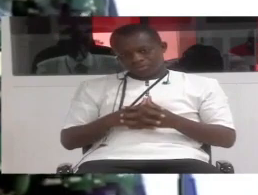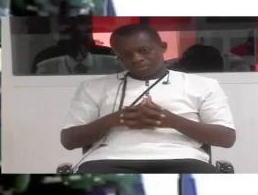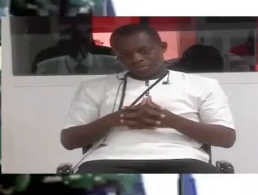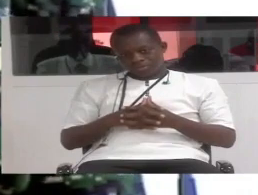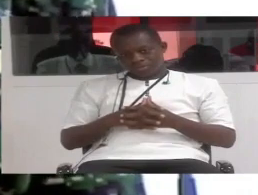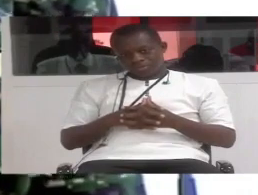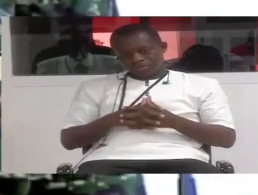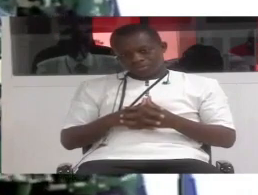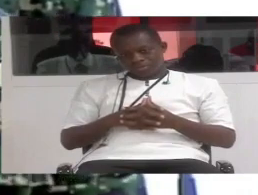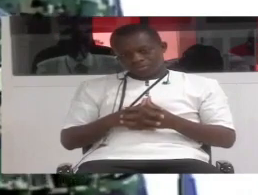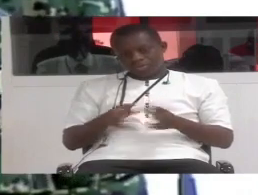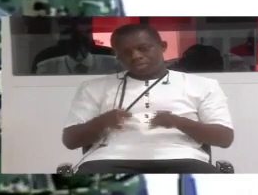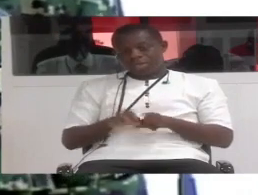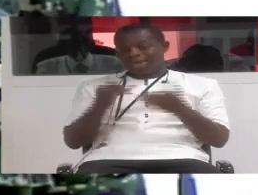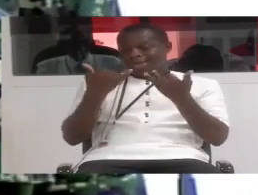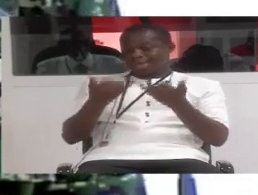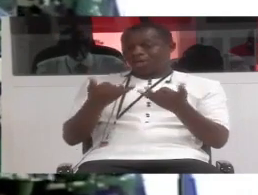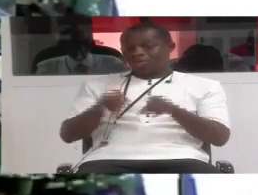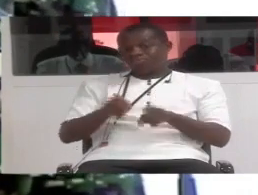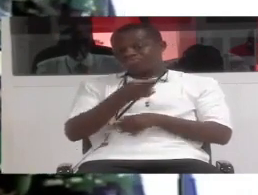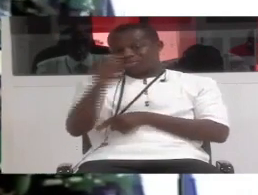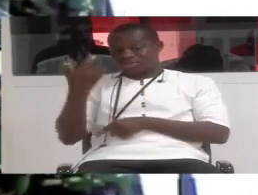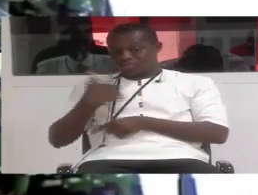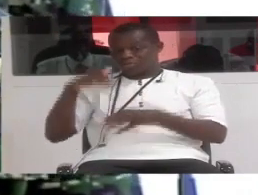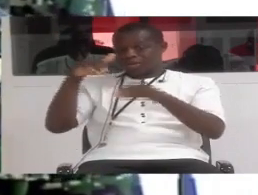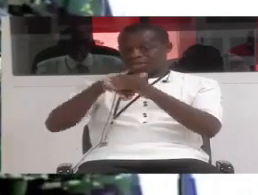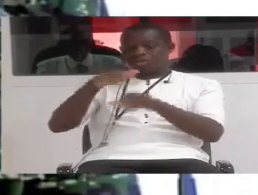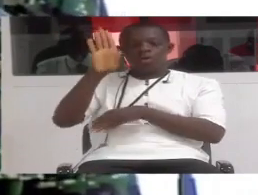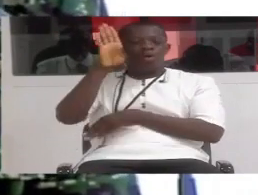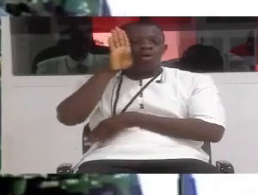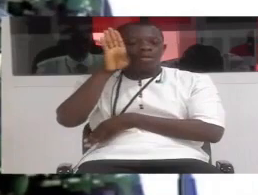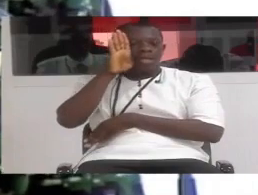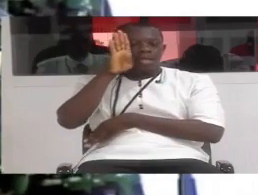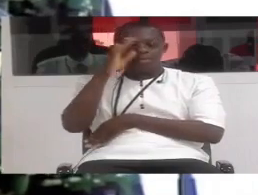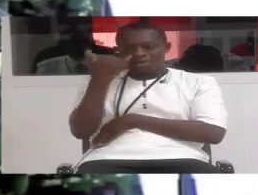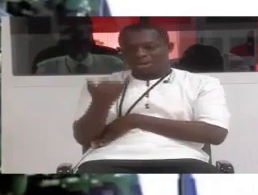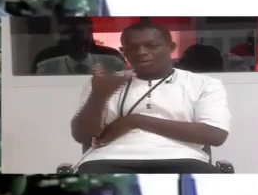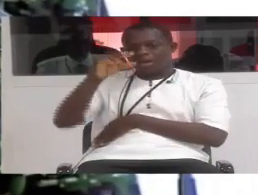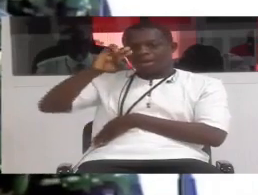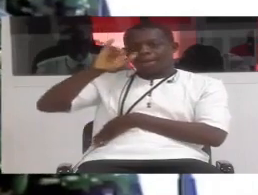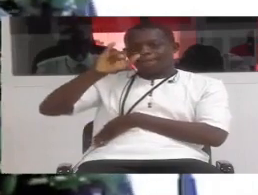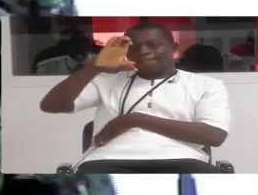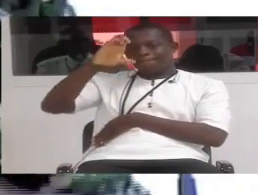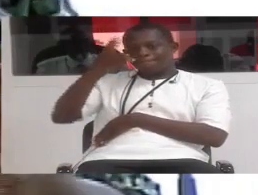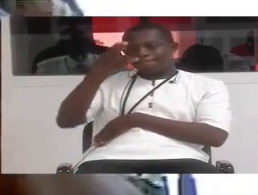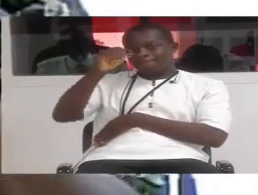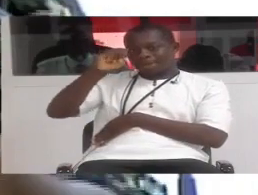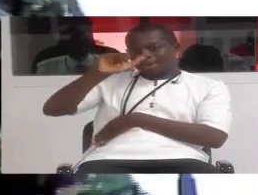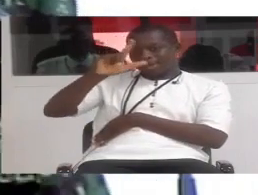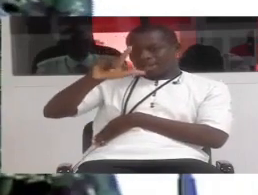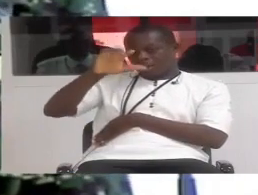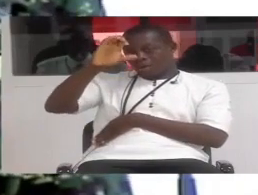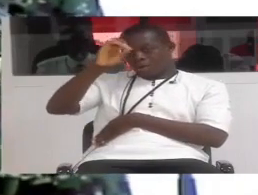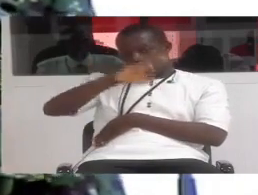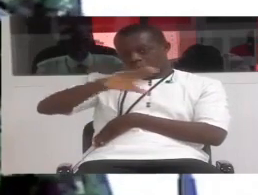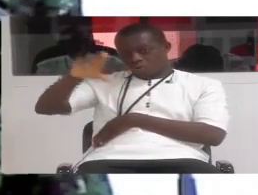Jammeh. Waye fum nekani gaang ci hotel bi waye Michael Korea mu fa di set sen doxin